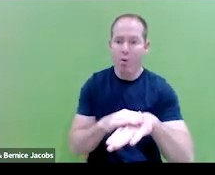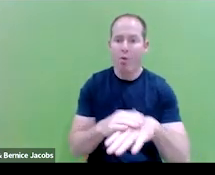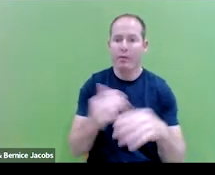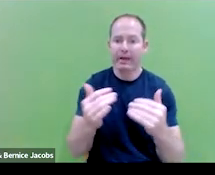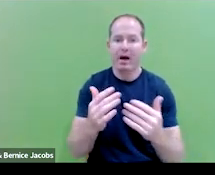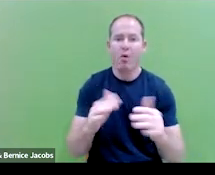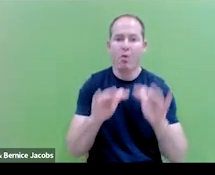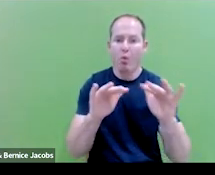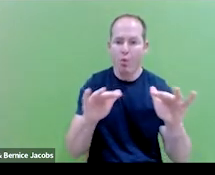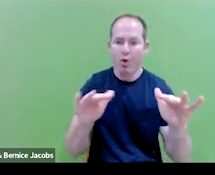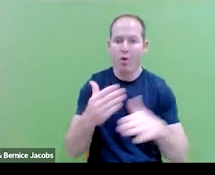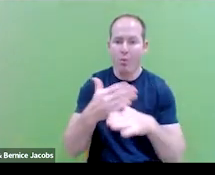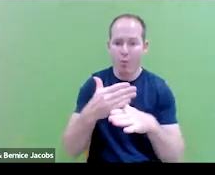to.